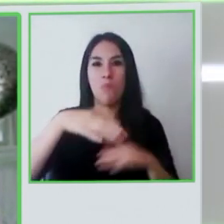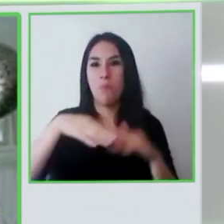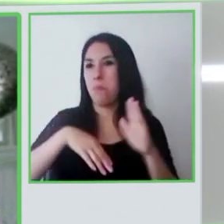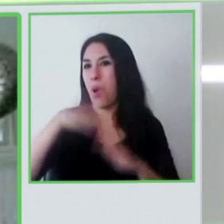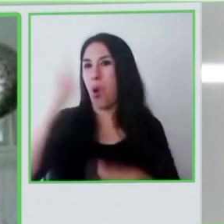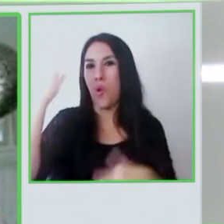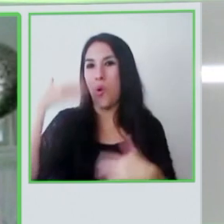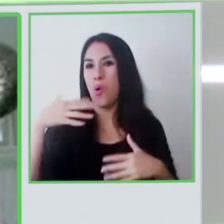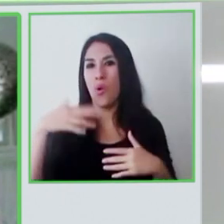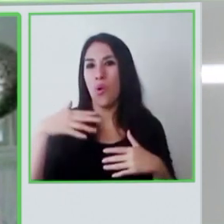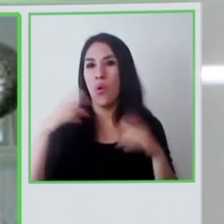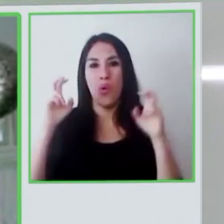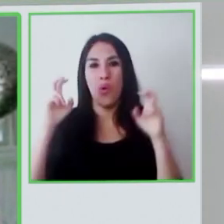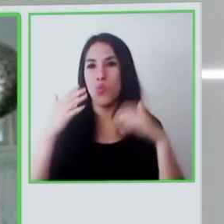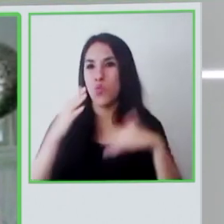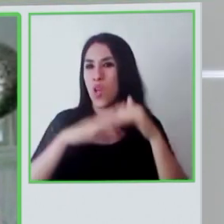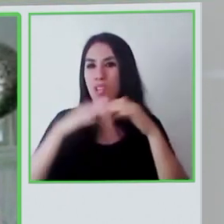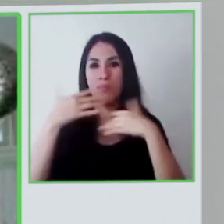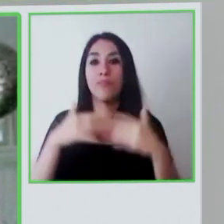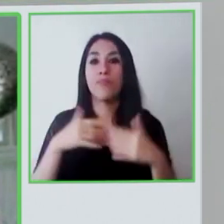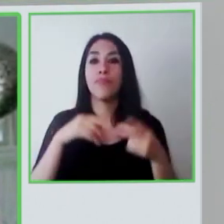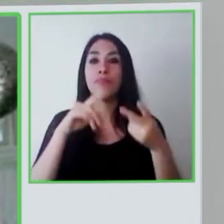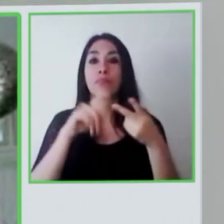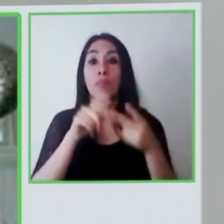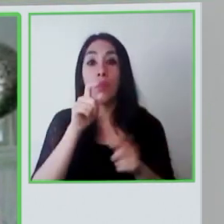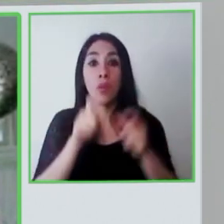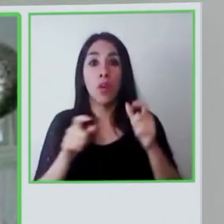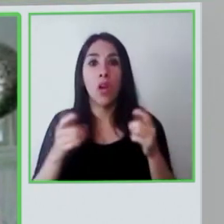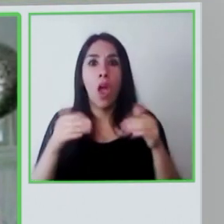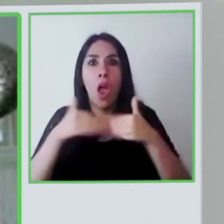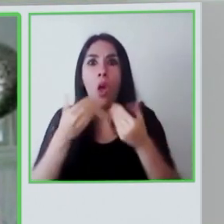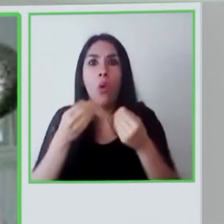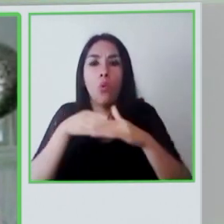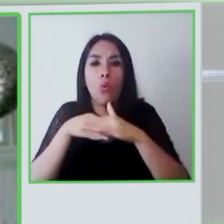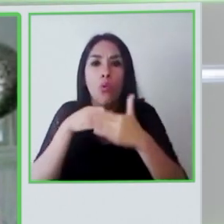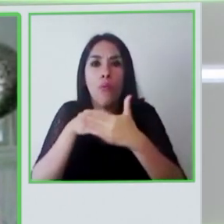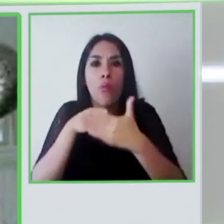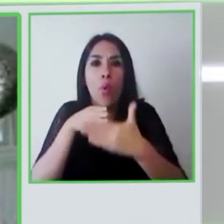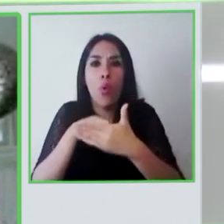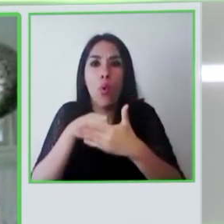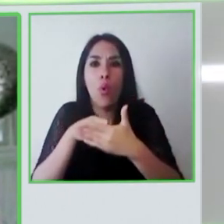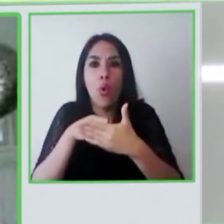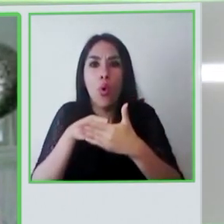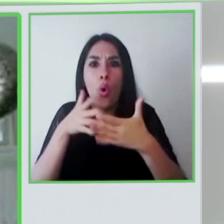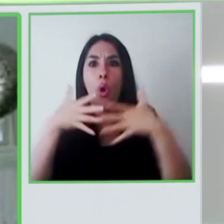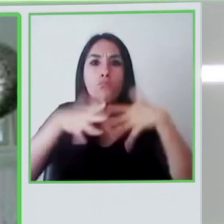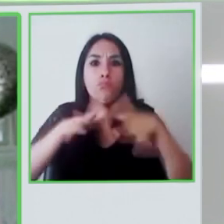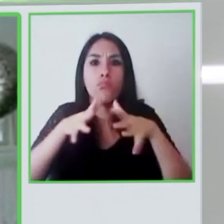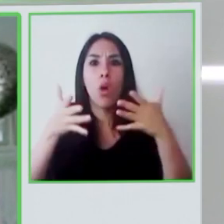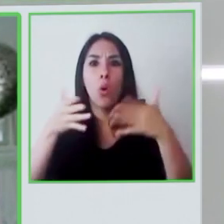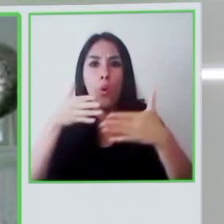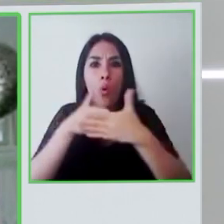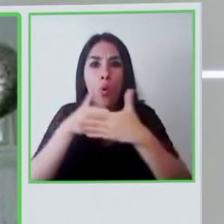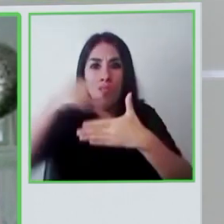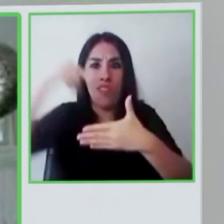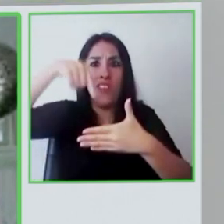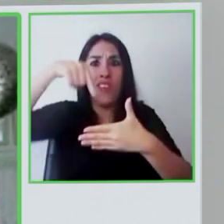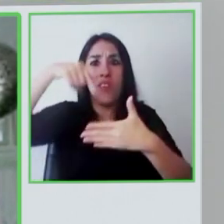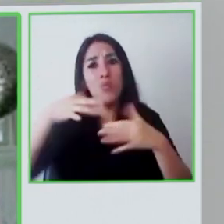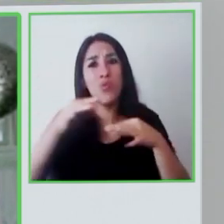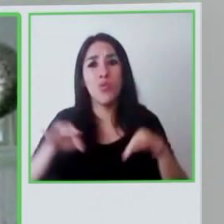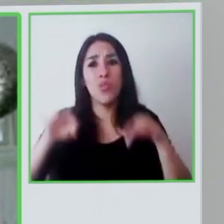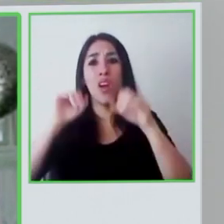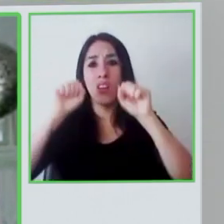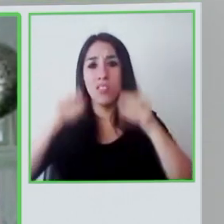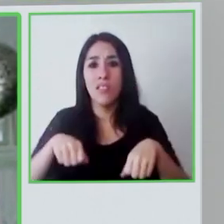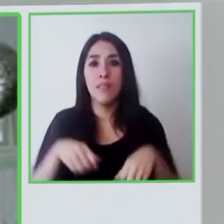the trust channels that we can have. It's incredibly important to be able to